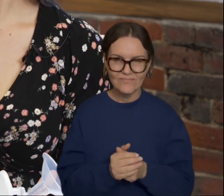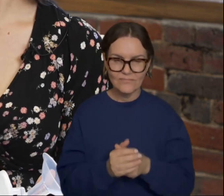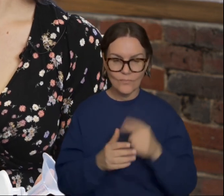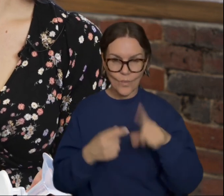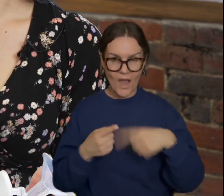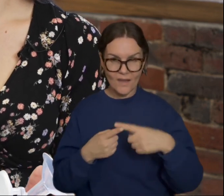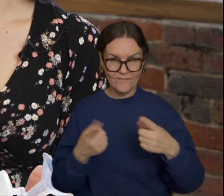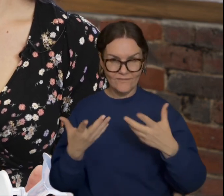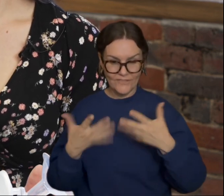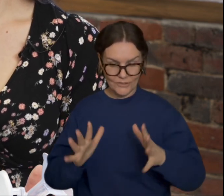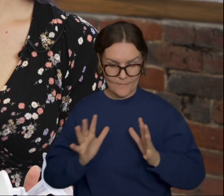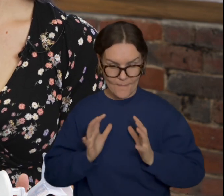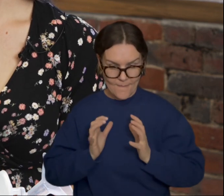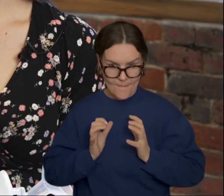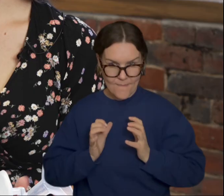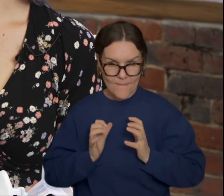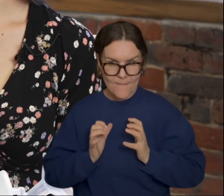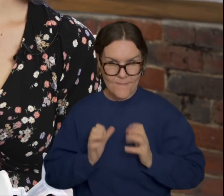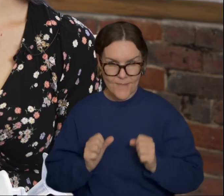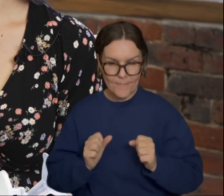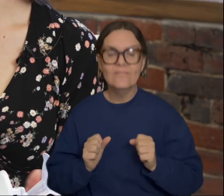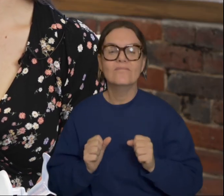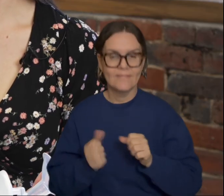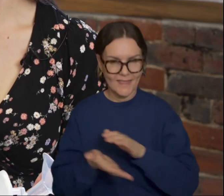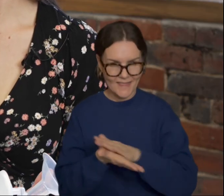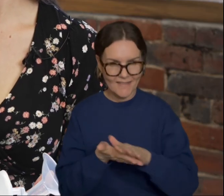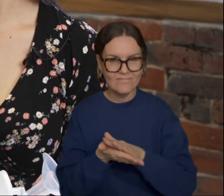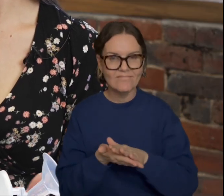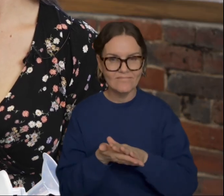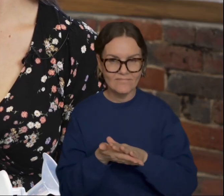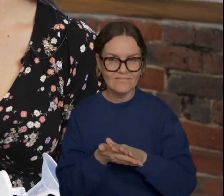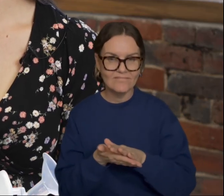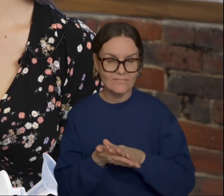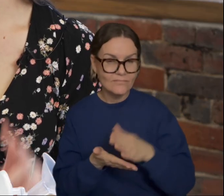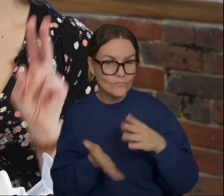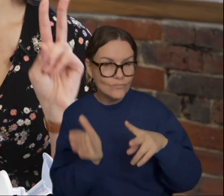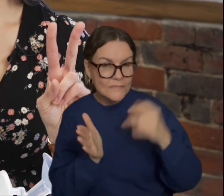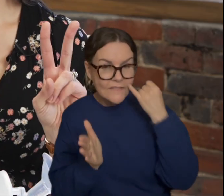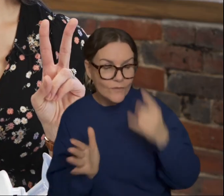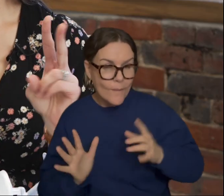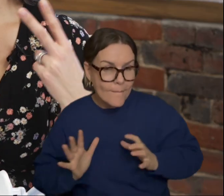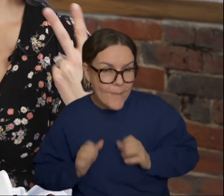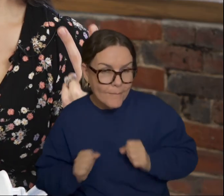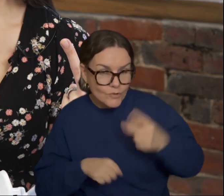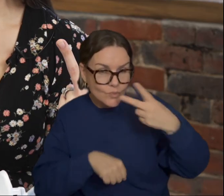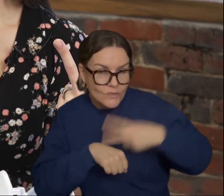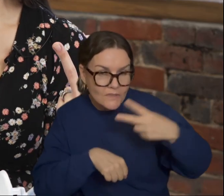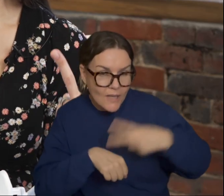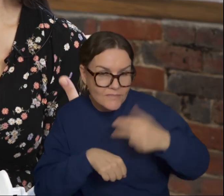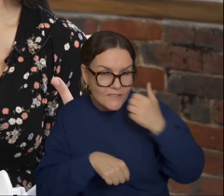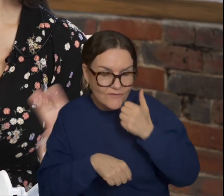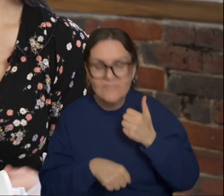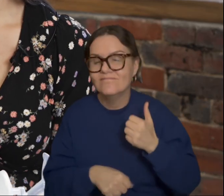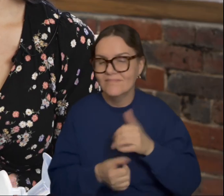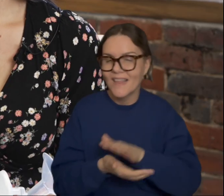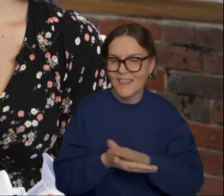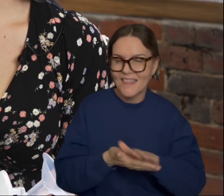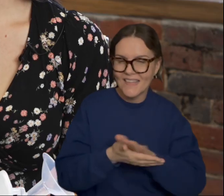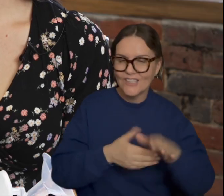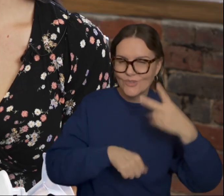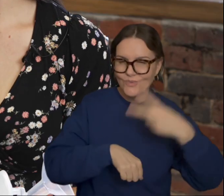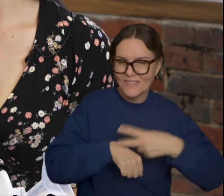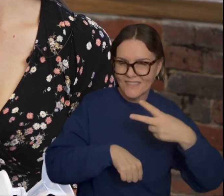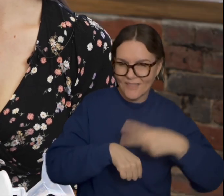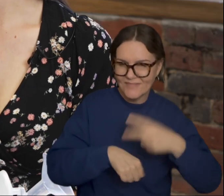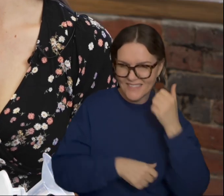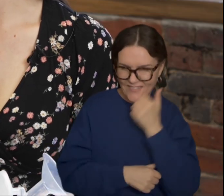The general guidelines are to clean your pump collection kit after every pumping session. So if you pump twice a day, you're washing it twice a day. And